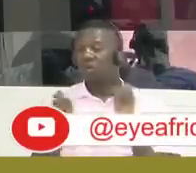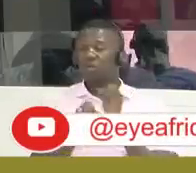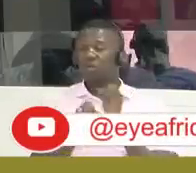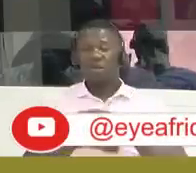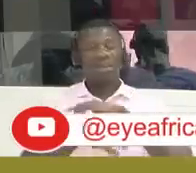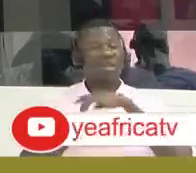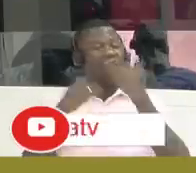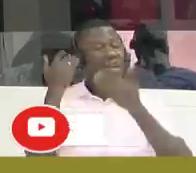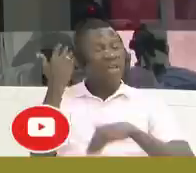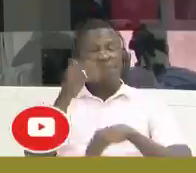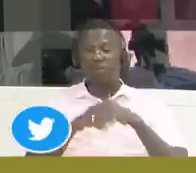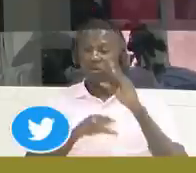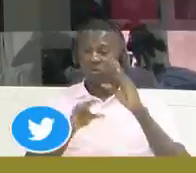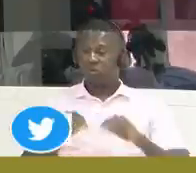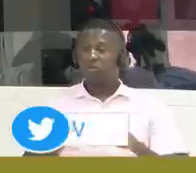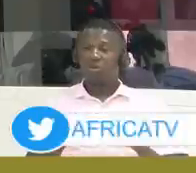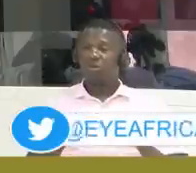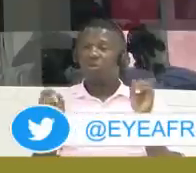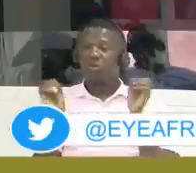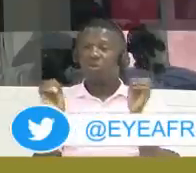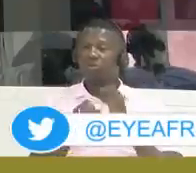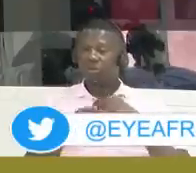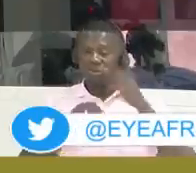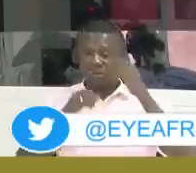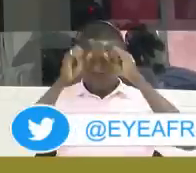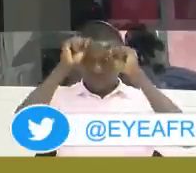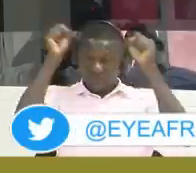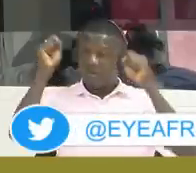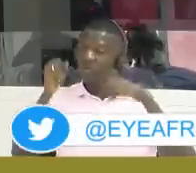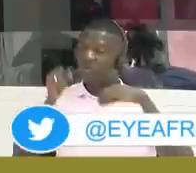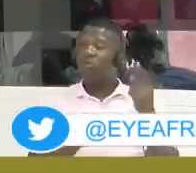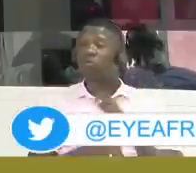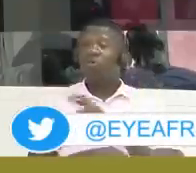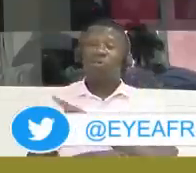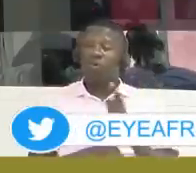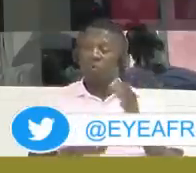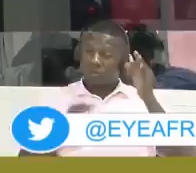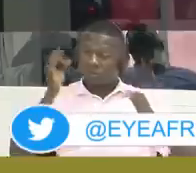the government, no justice, nothing.